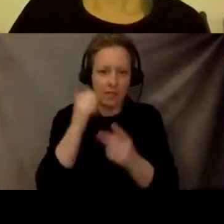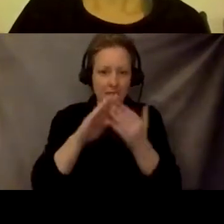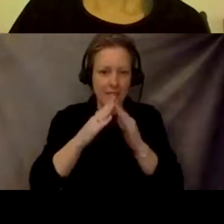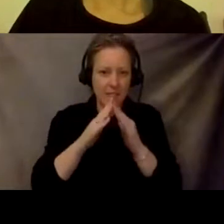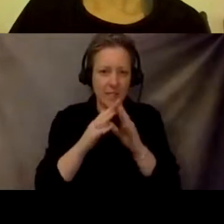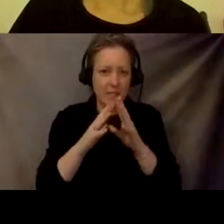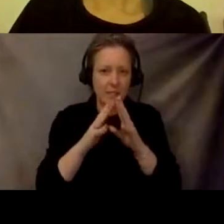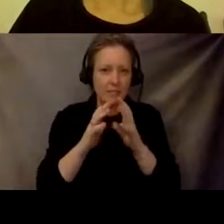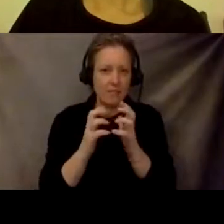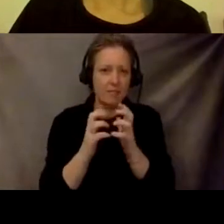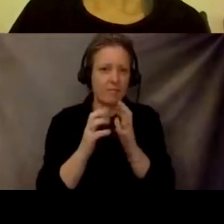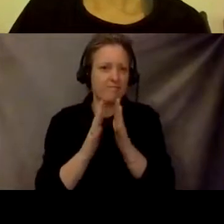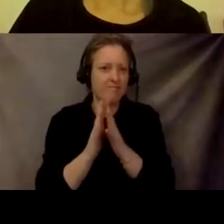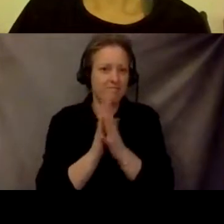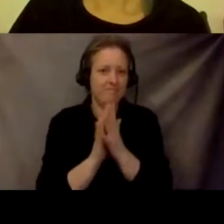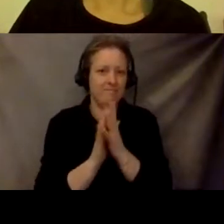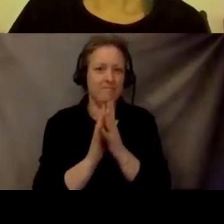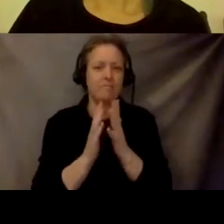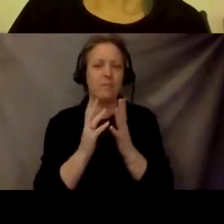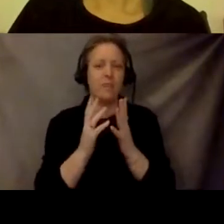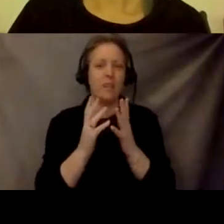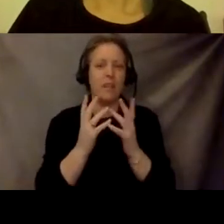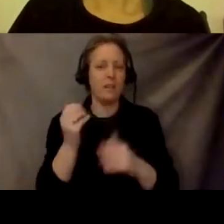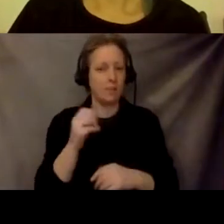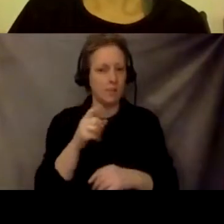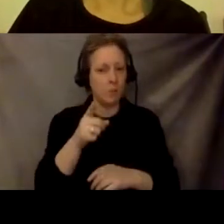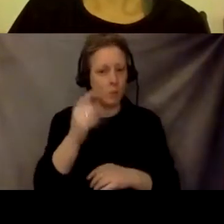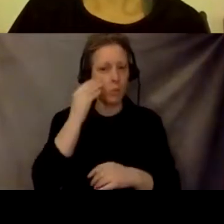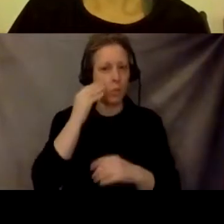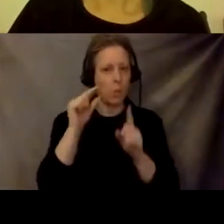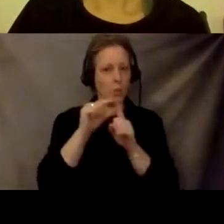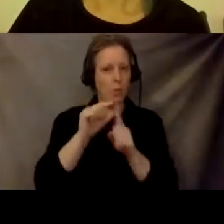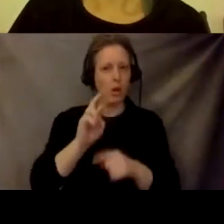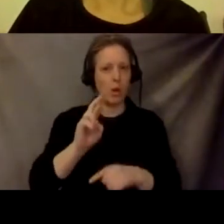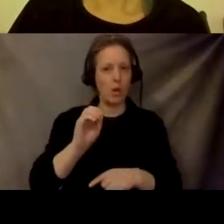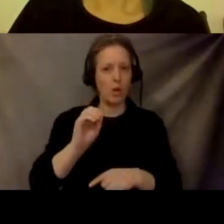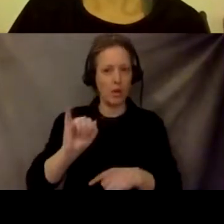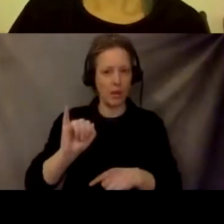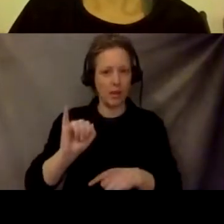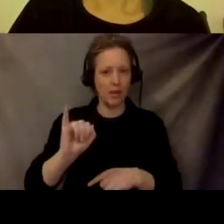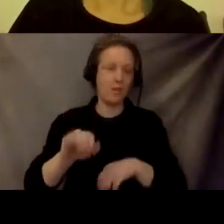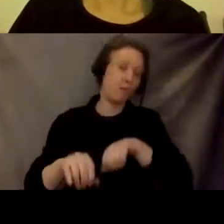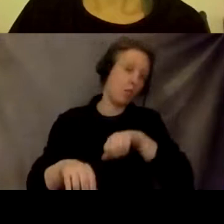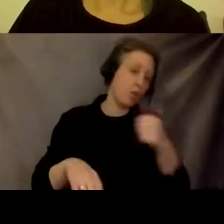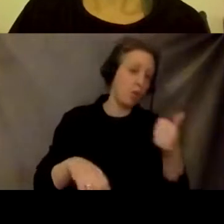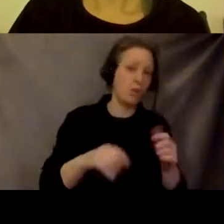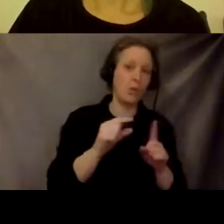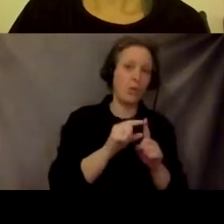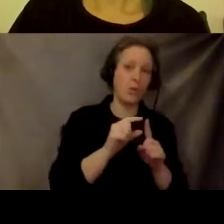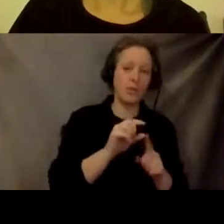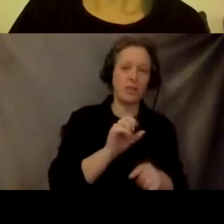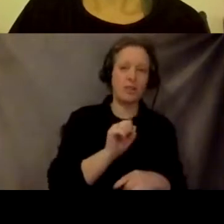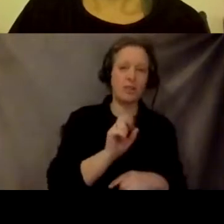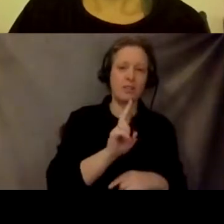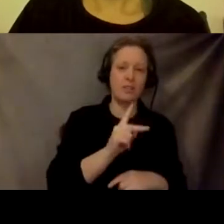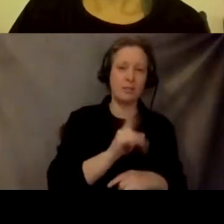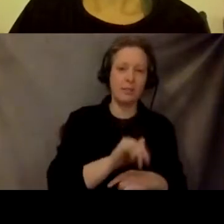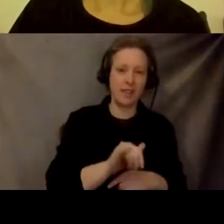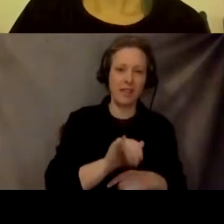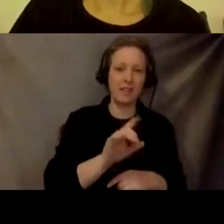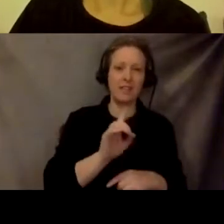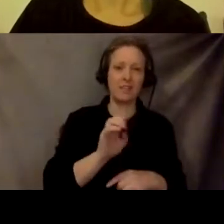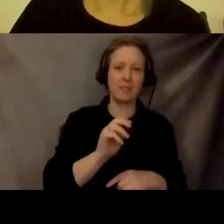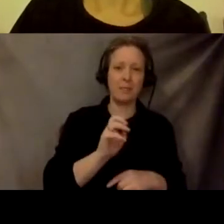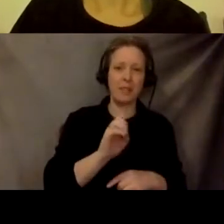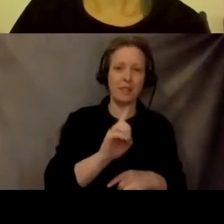on investment, it's a business term, which I'm well familiar with. It's also another one called supply and demand. And so if you're crowding more and